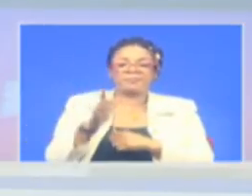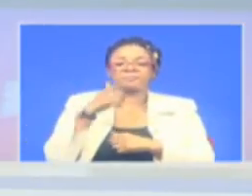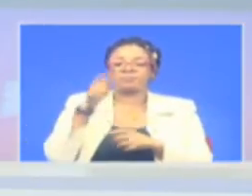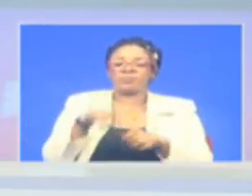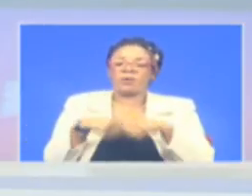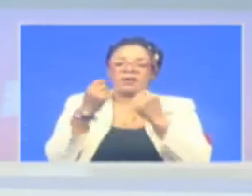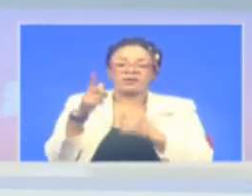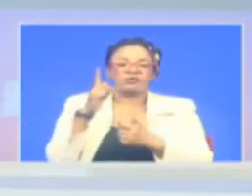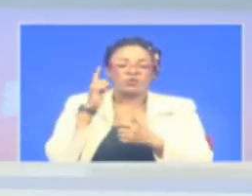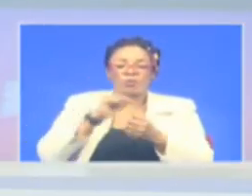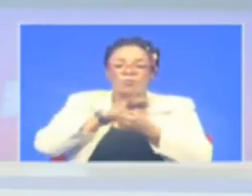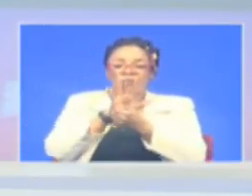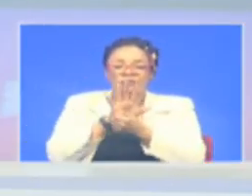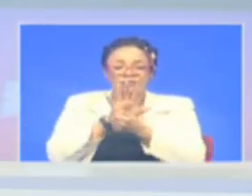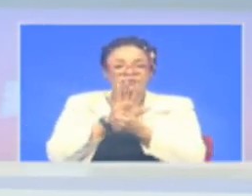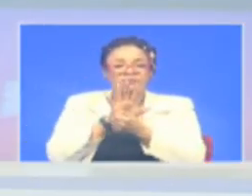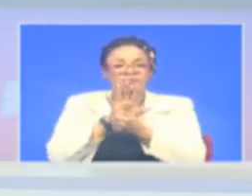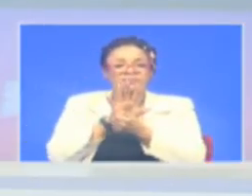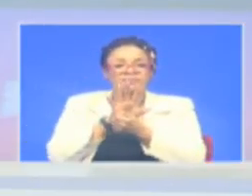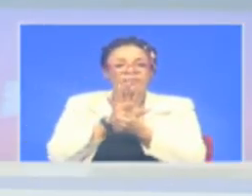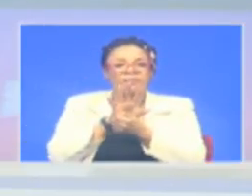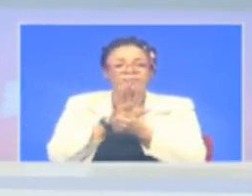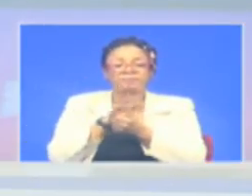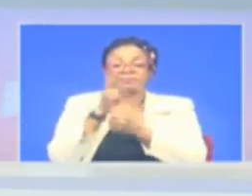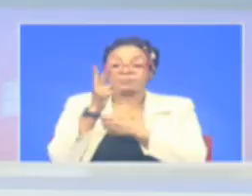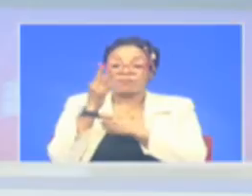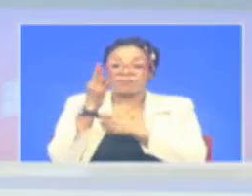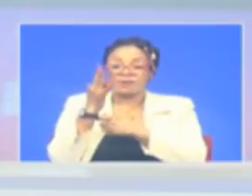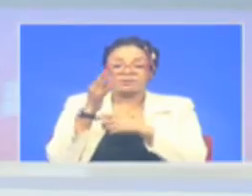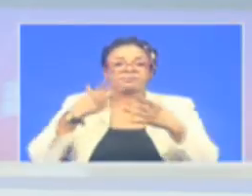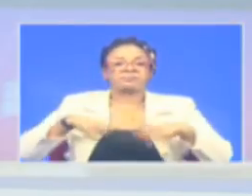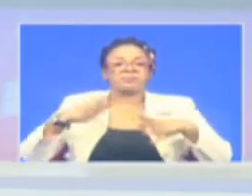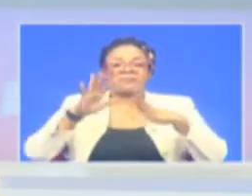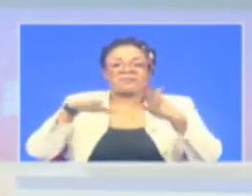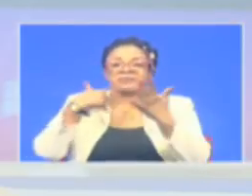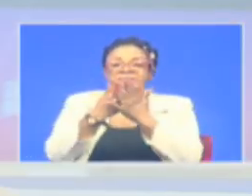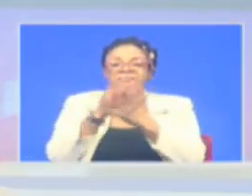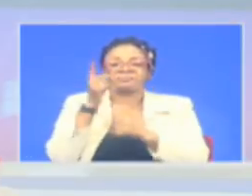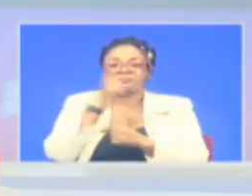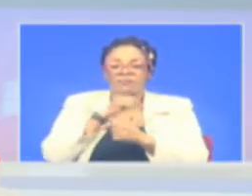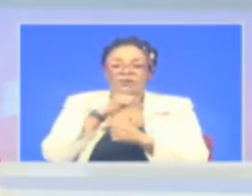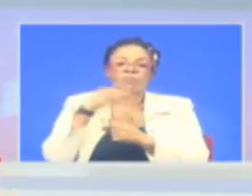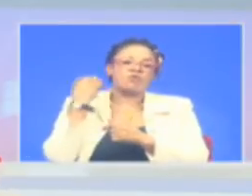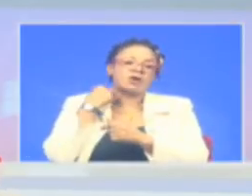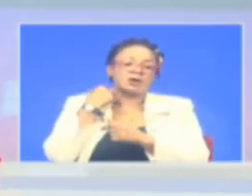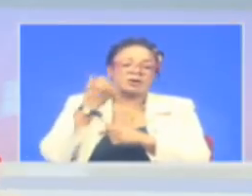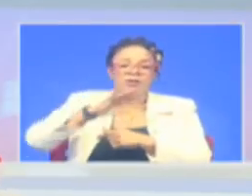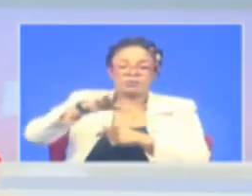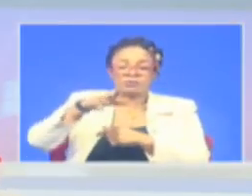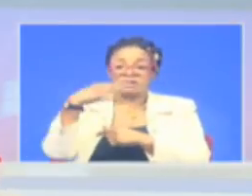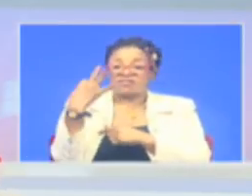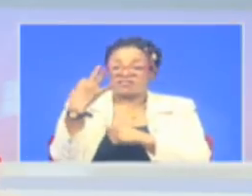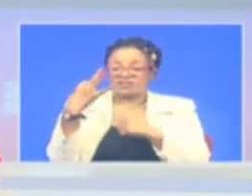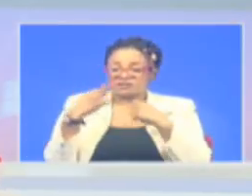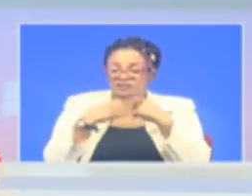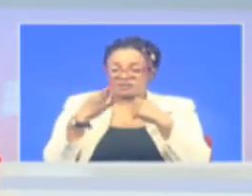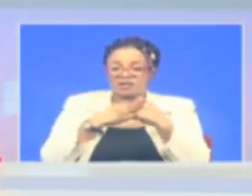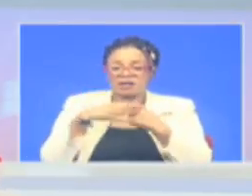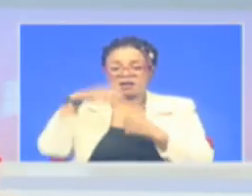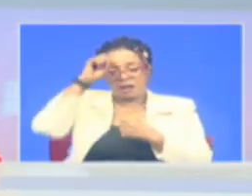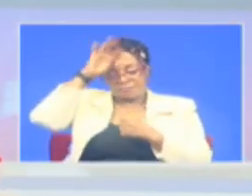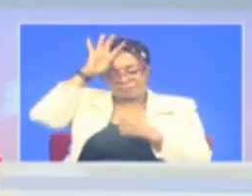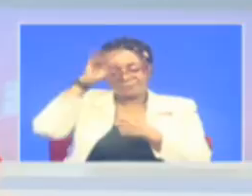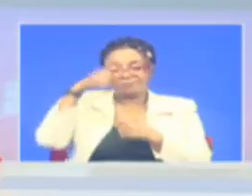COVID-19 protocols, at least 23 people have been arrested in Murang'a County, 38 in Kiambu, and